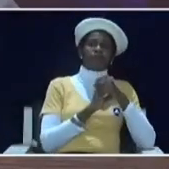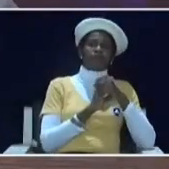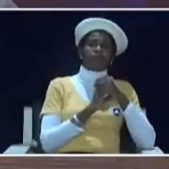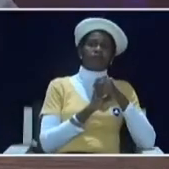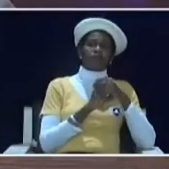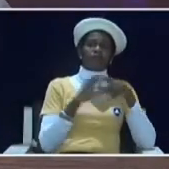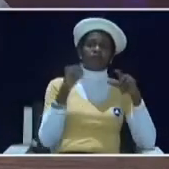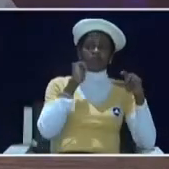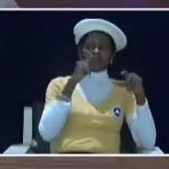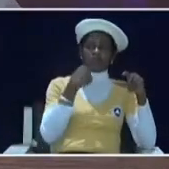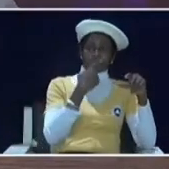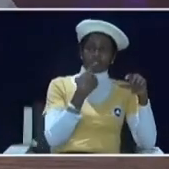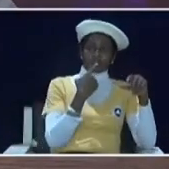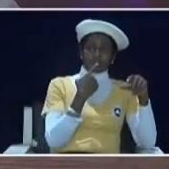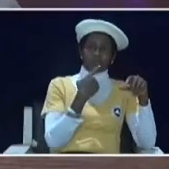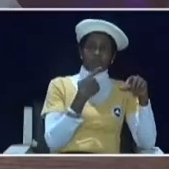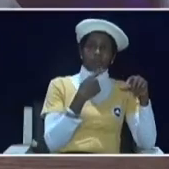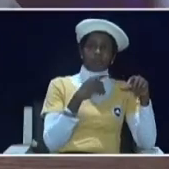She said,